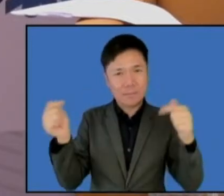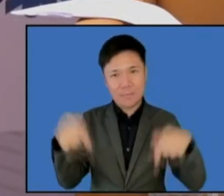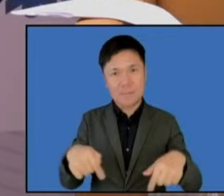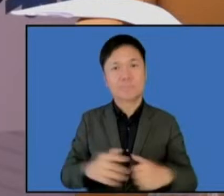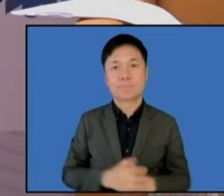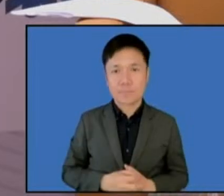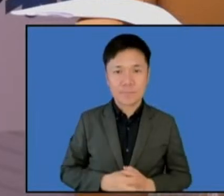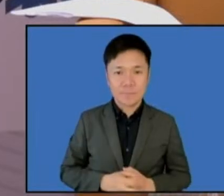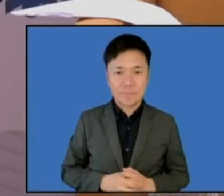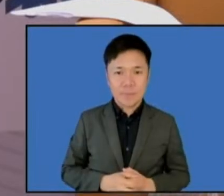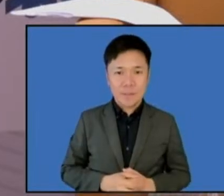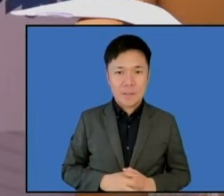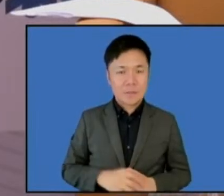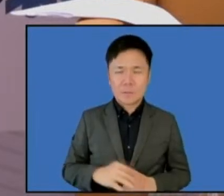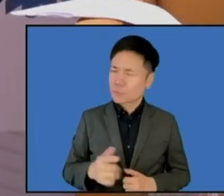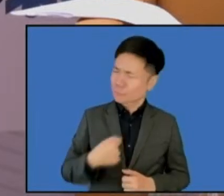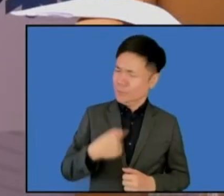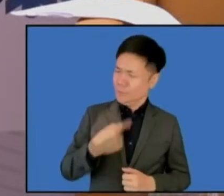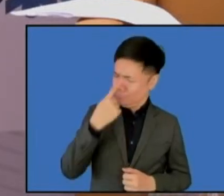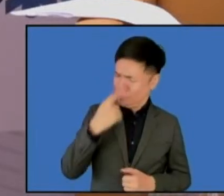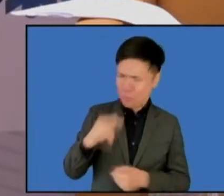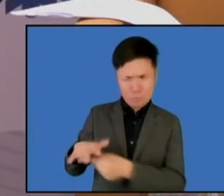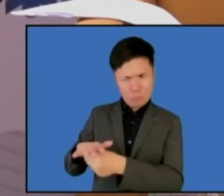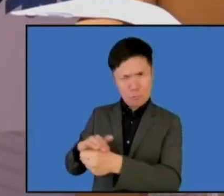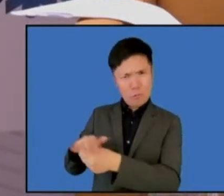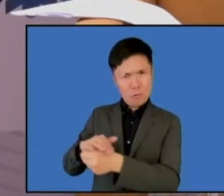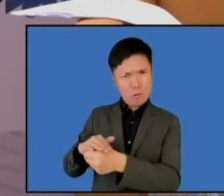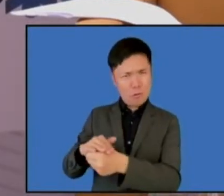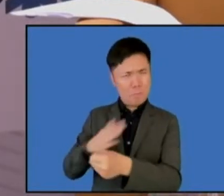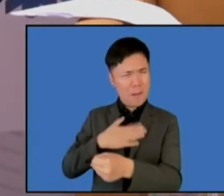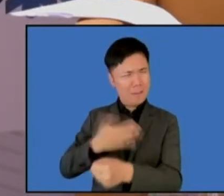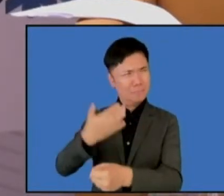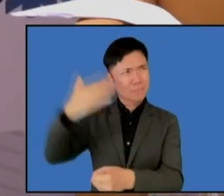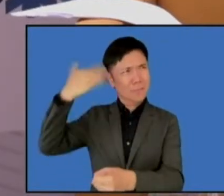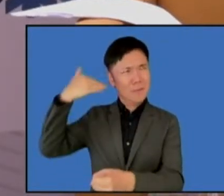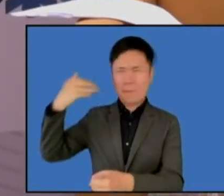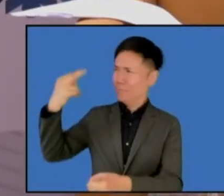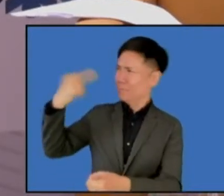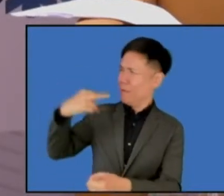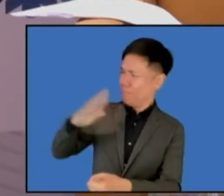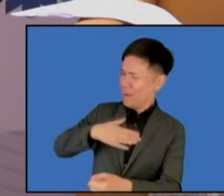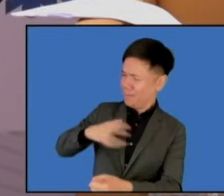people who thought themselves more local were calling my ancestors guest people, Hakka.